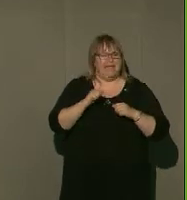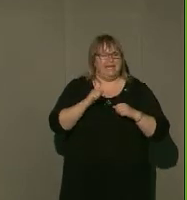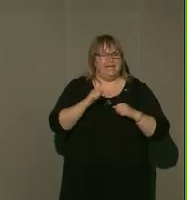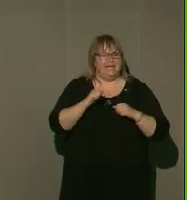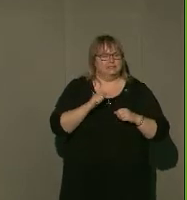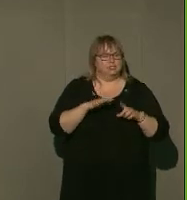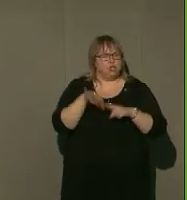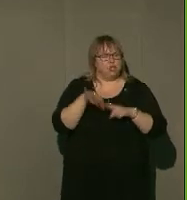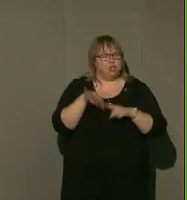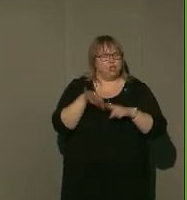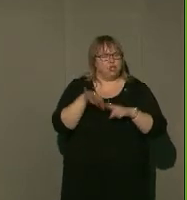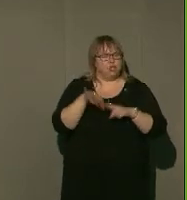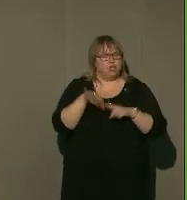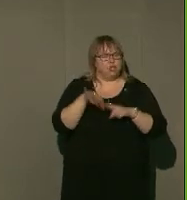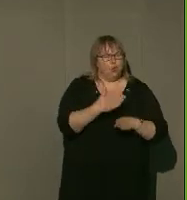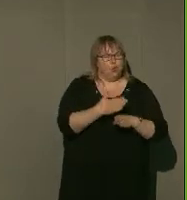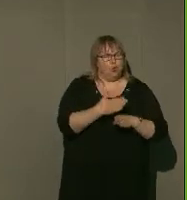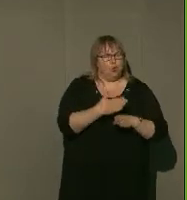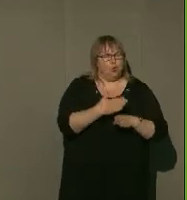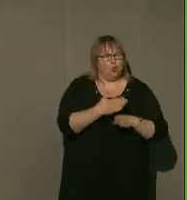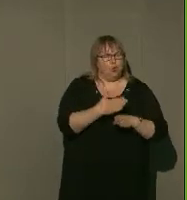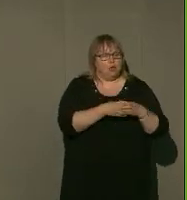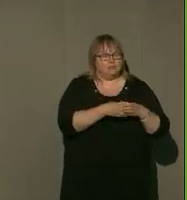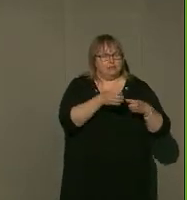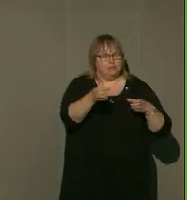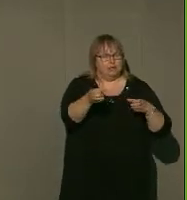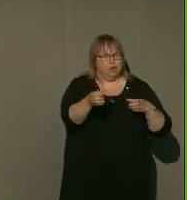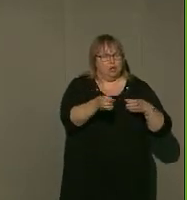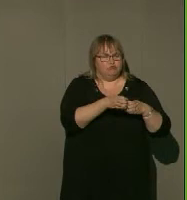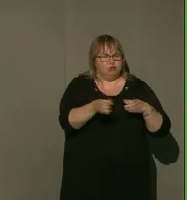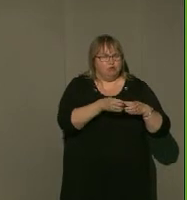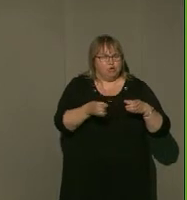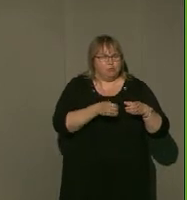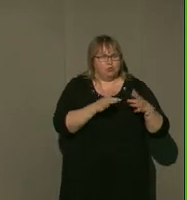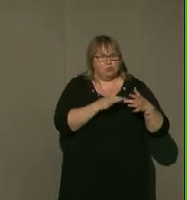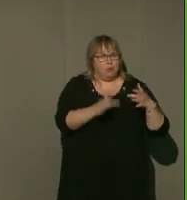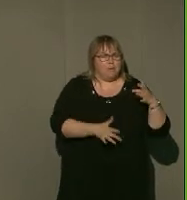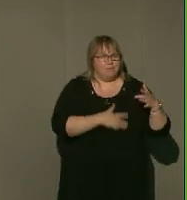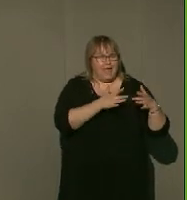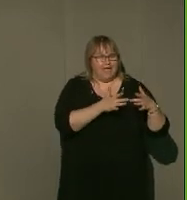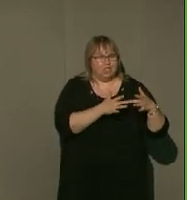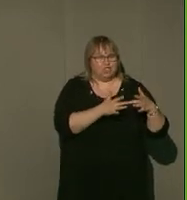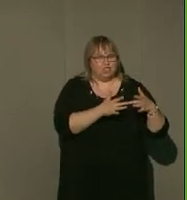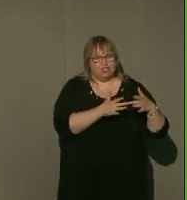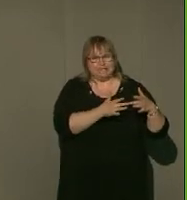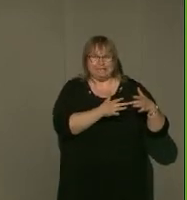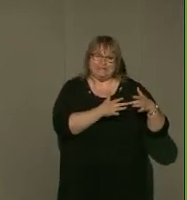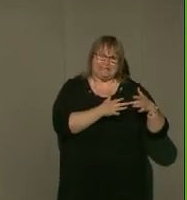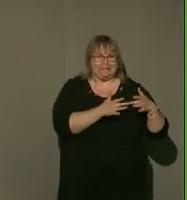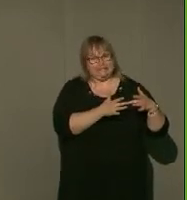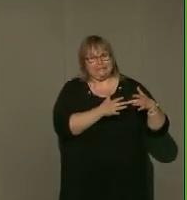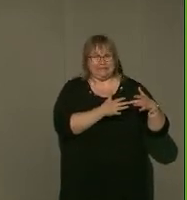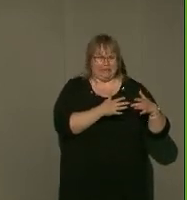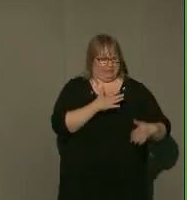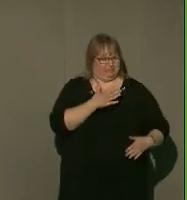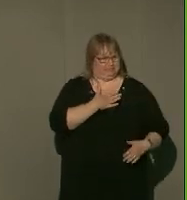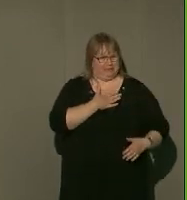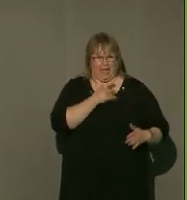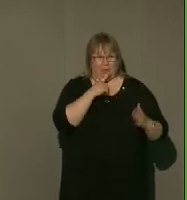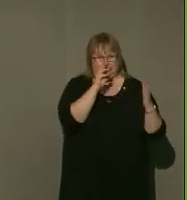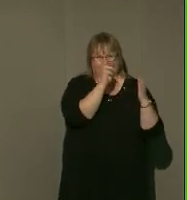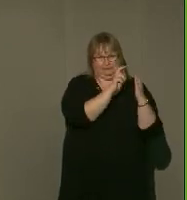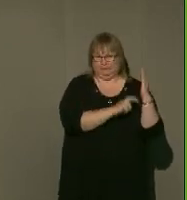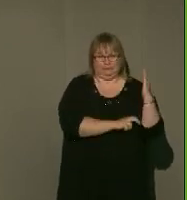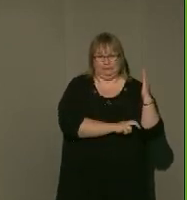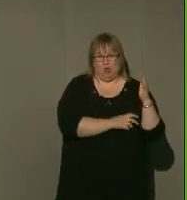Workers Party recruitment webpage. So, yeah, personally, I wouldn't sign that